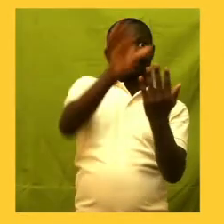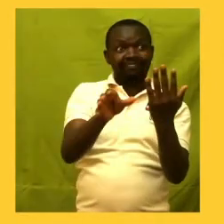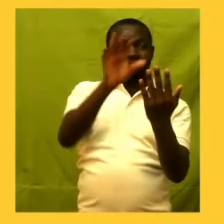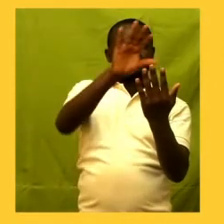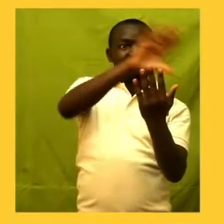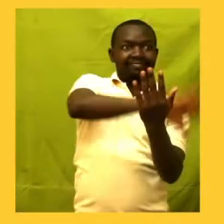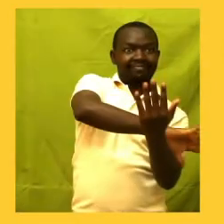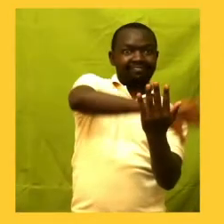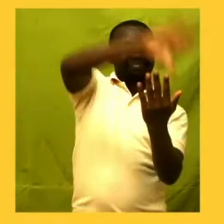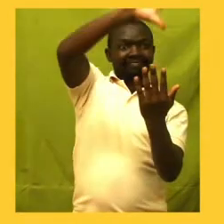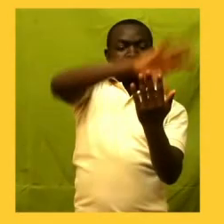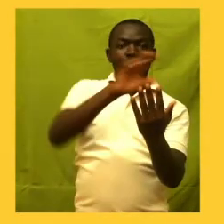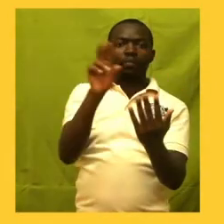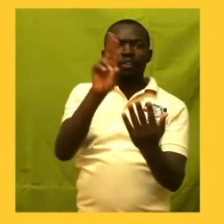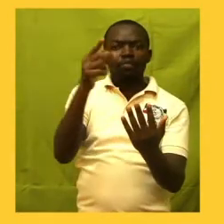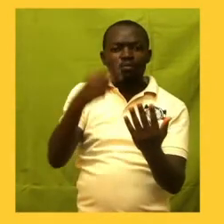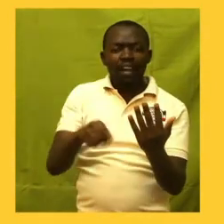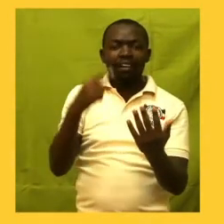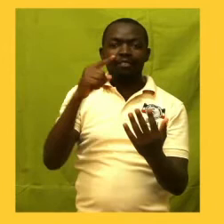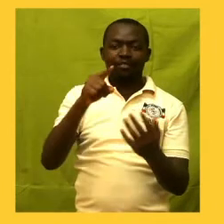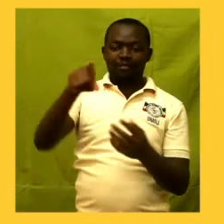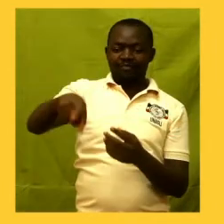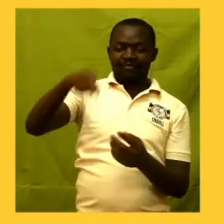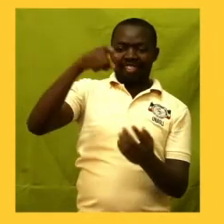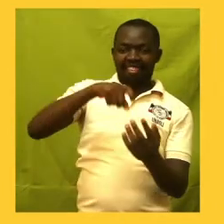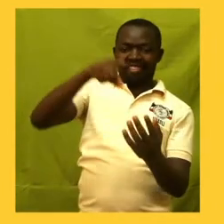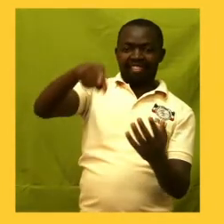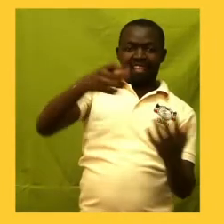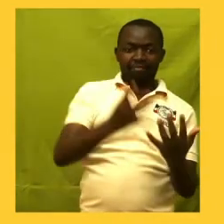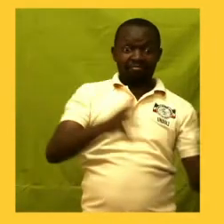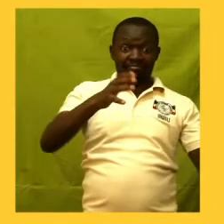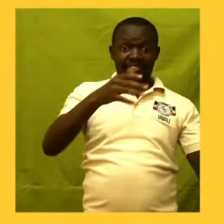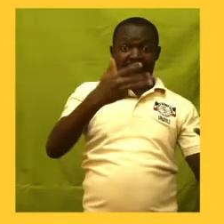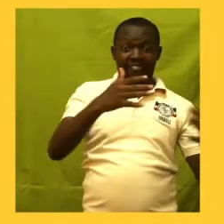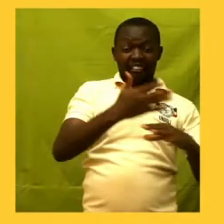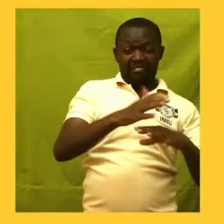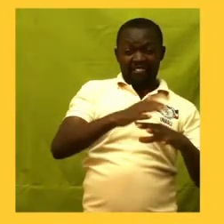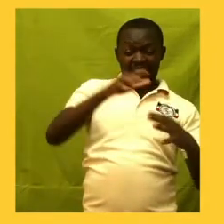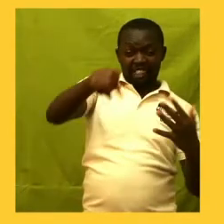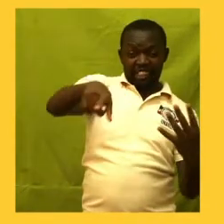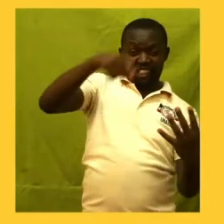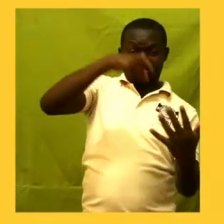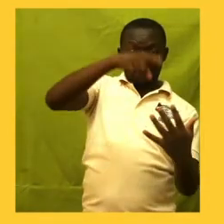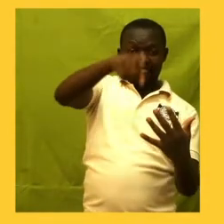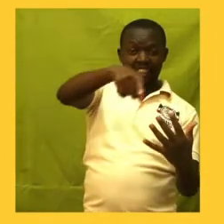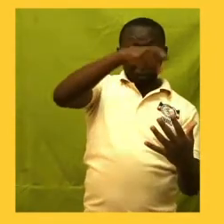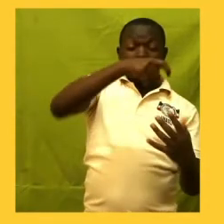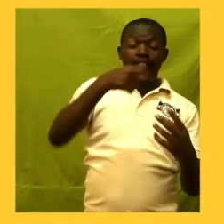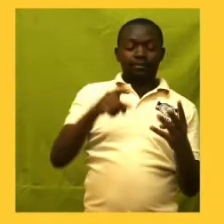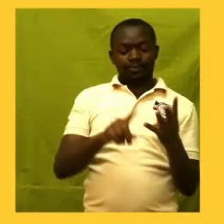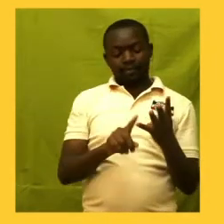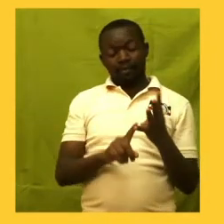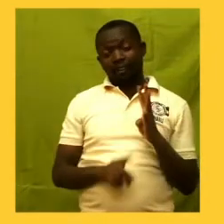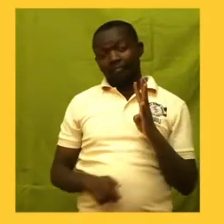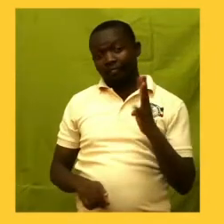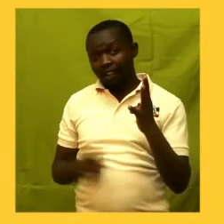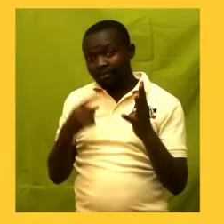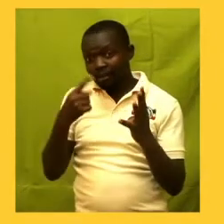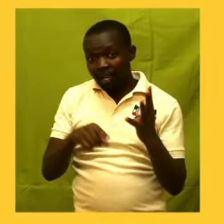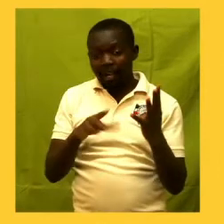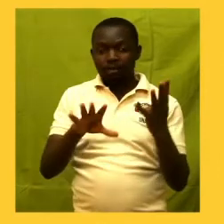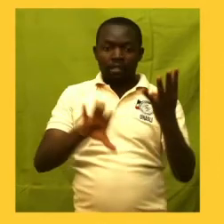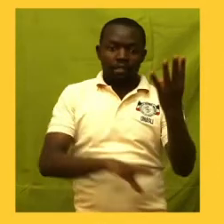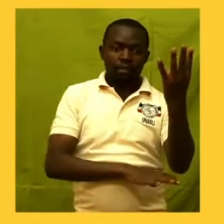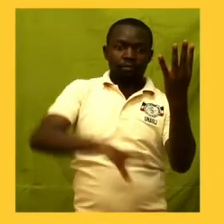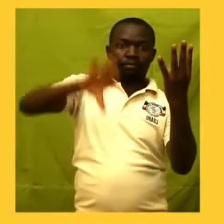fact, they're used for fishing. And we also said that the water bodies have most of